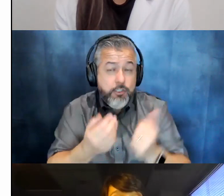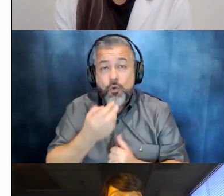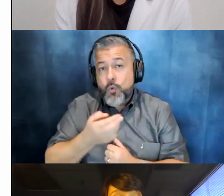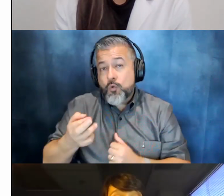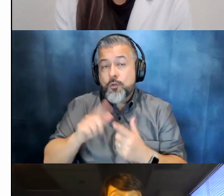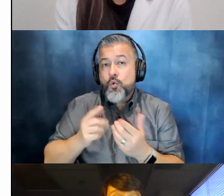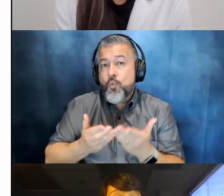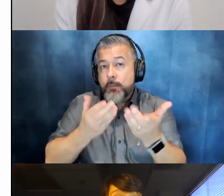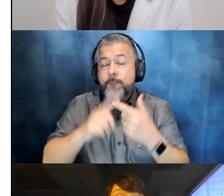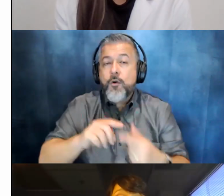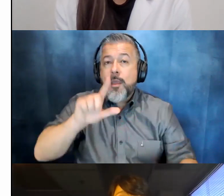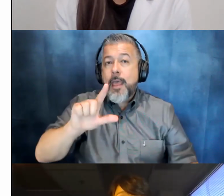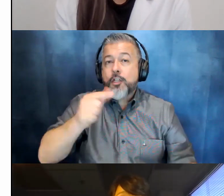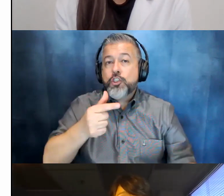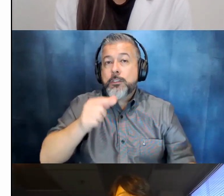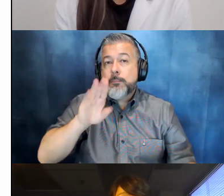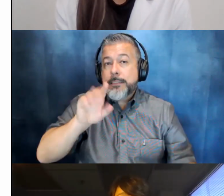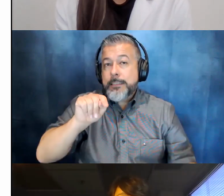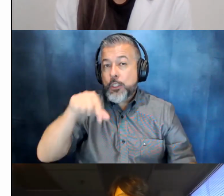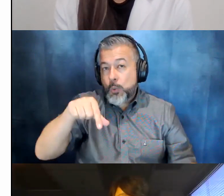for LGBTQ plus seniors.